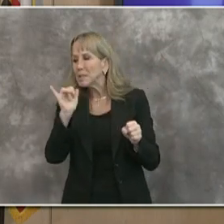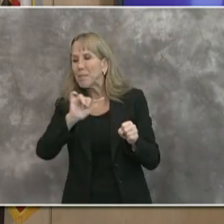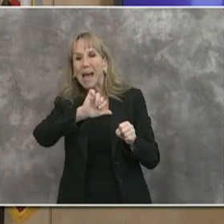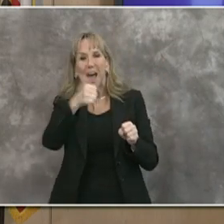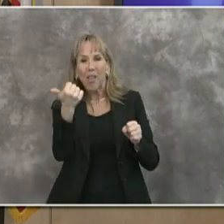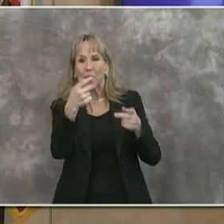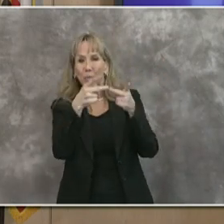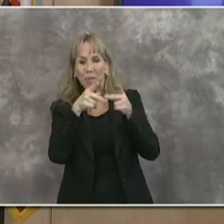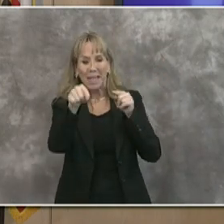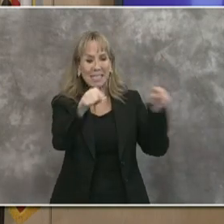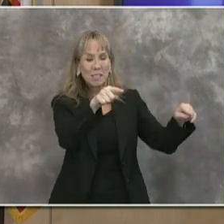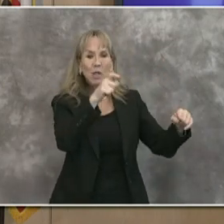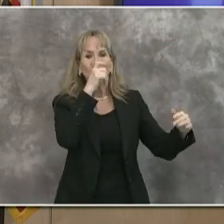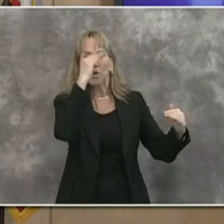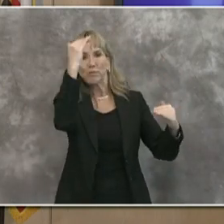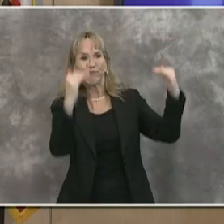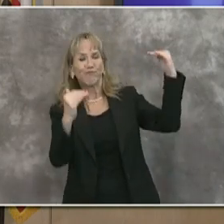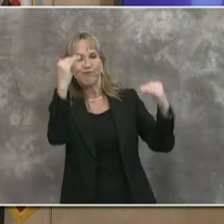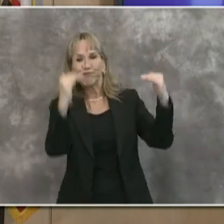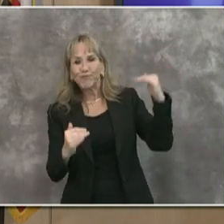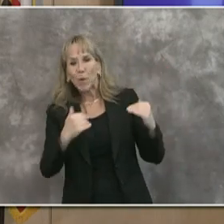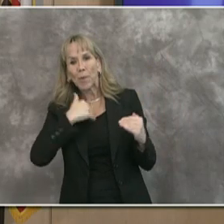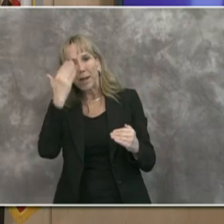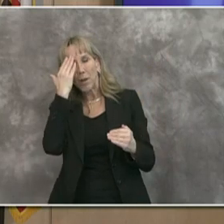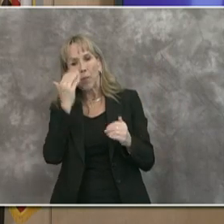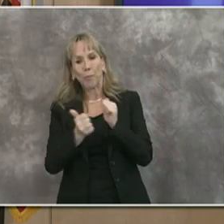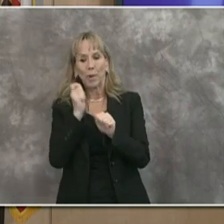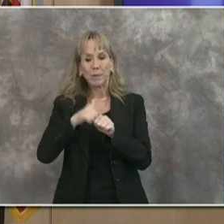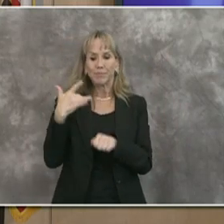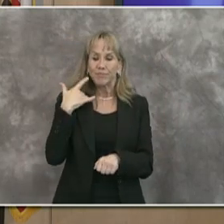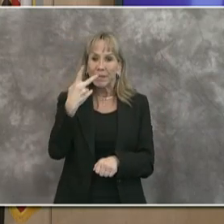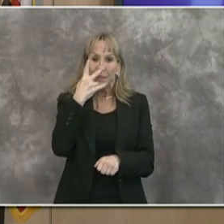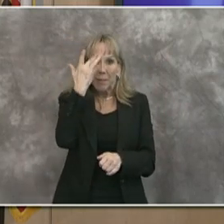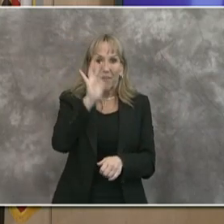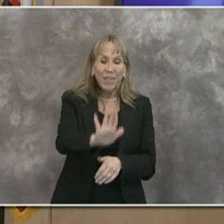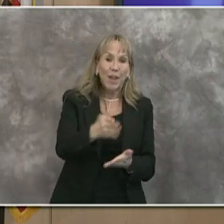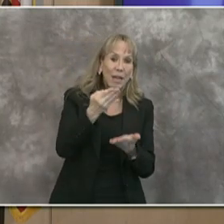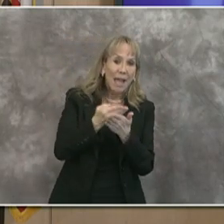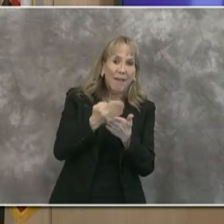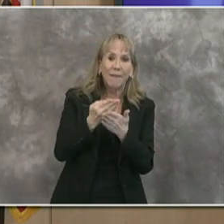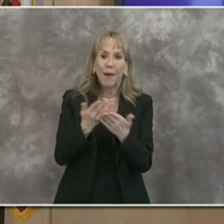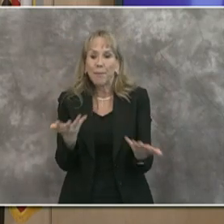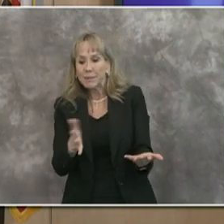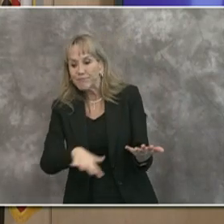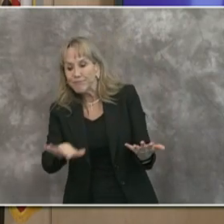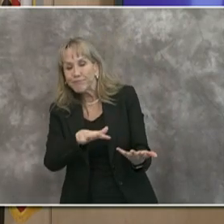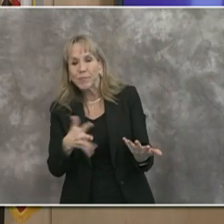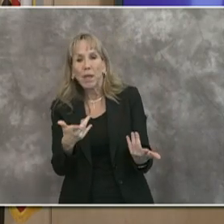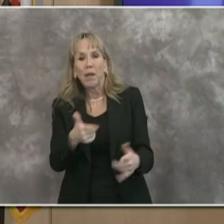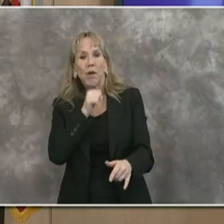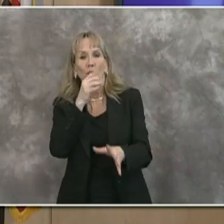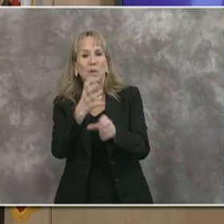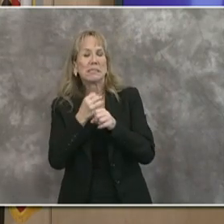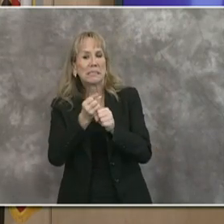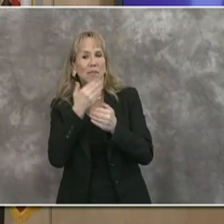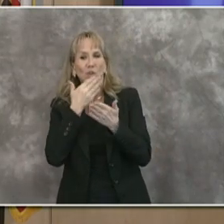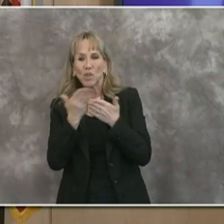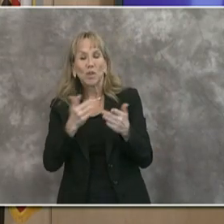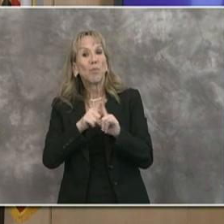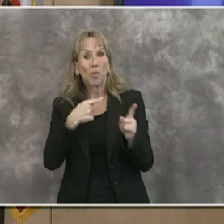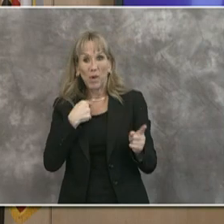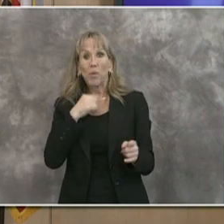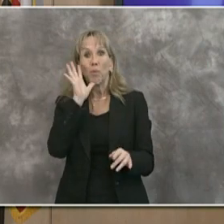inequities in access to health care, as we continue to do all those things, I think you'll see our numbers will continue to increase and continue to creep